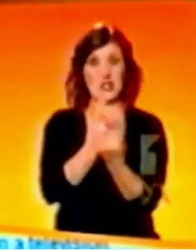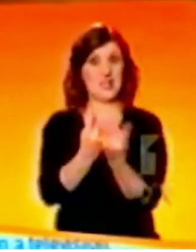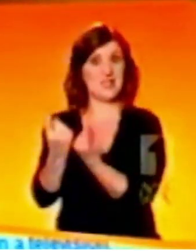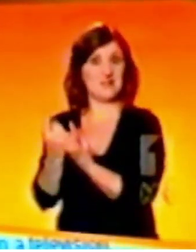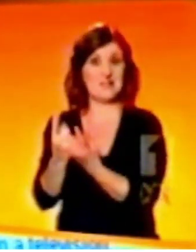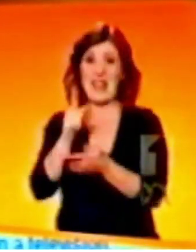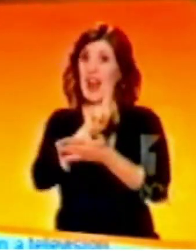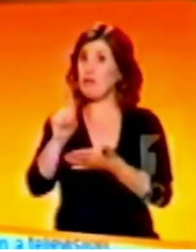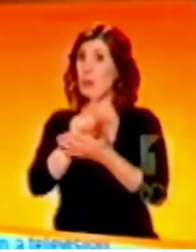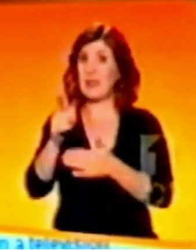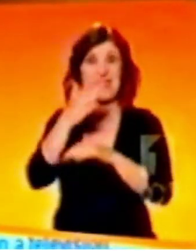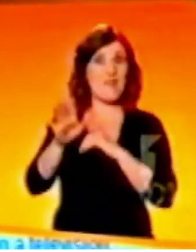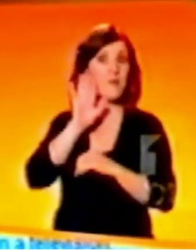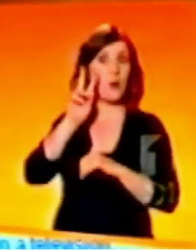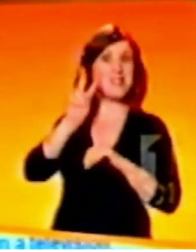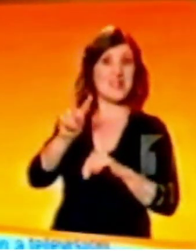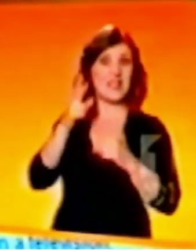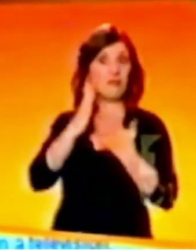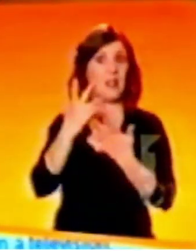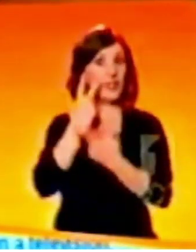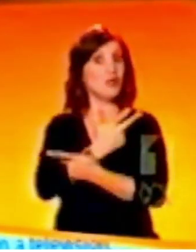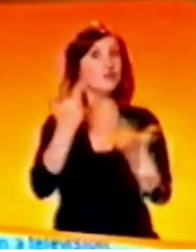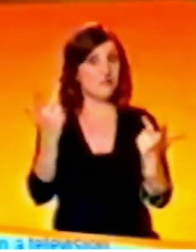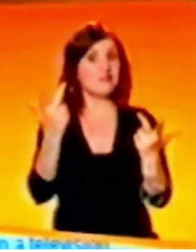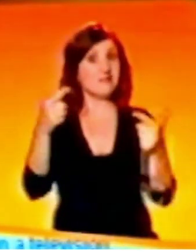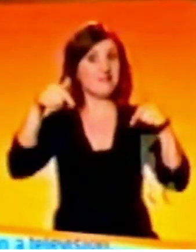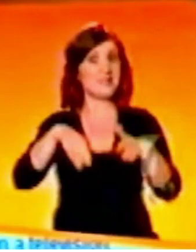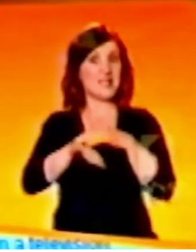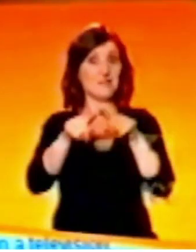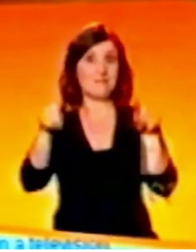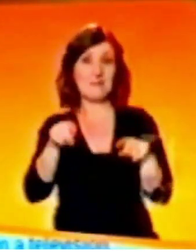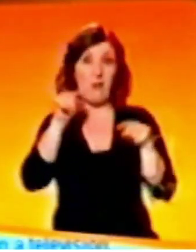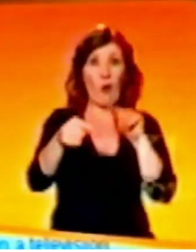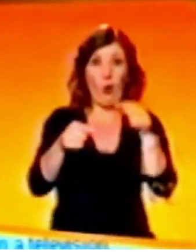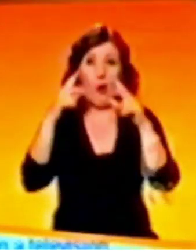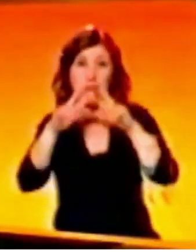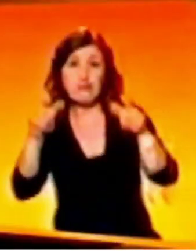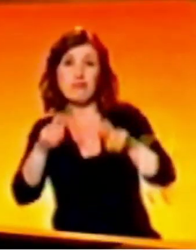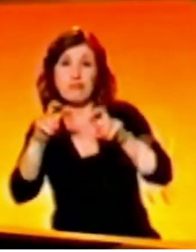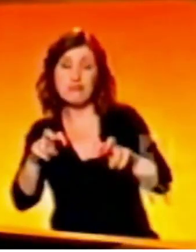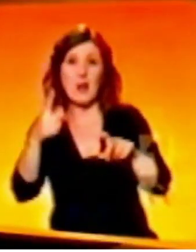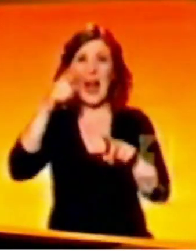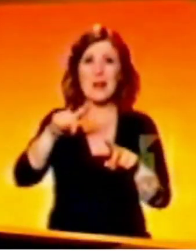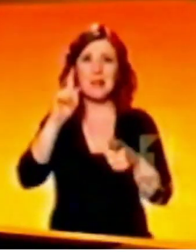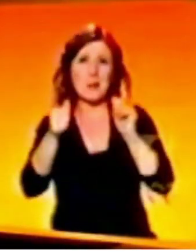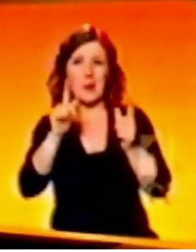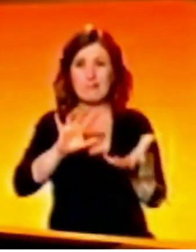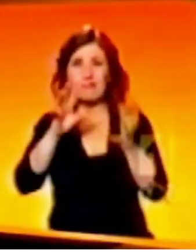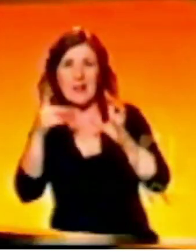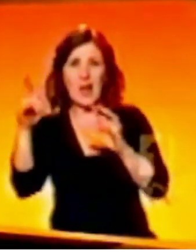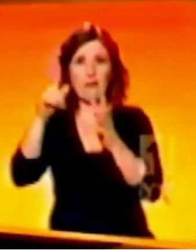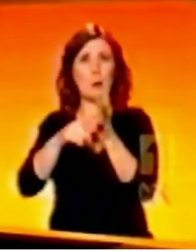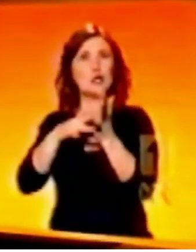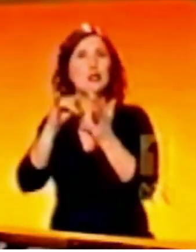new, never-before-seen inventions are demonstrated, examined, prodded, pushed, pulled, and occasionally dropped by